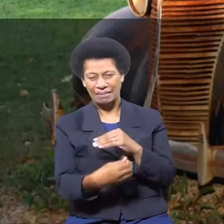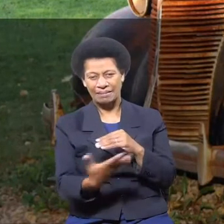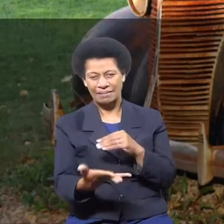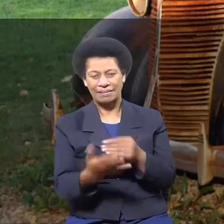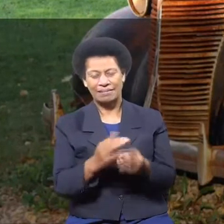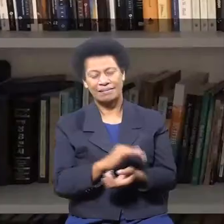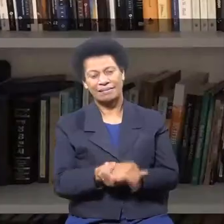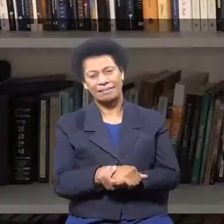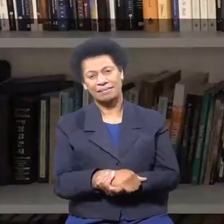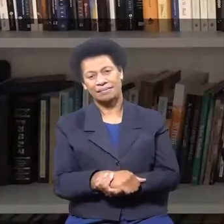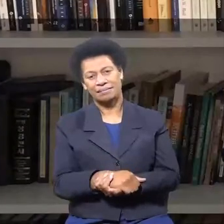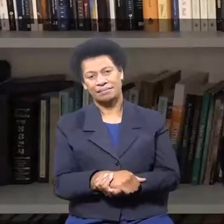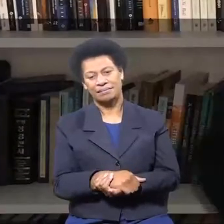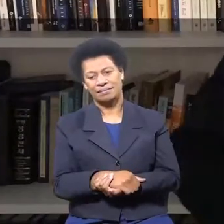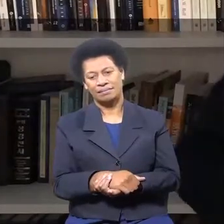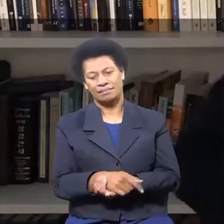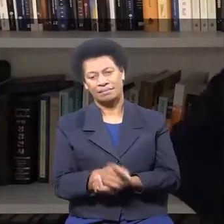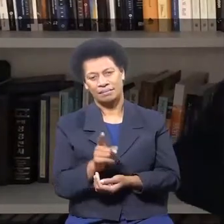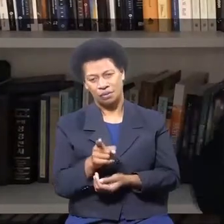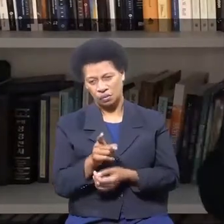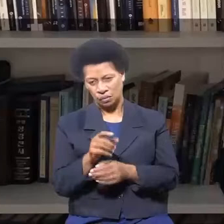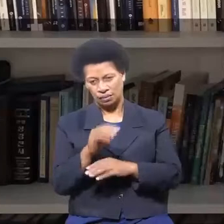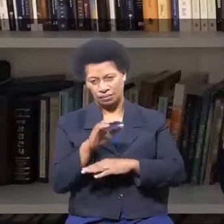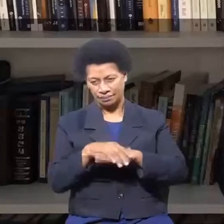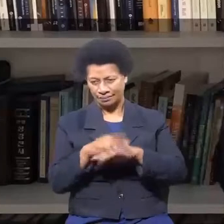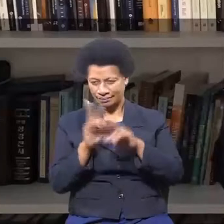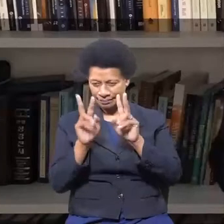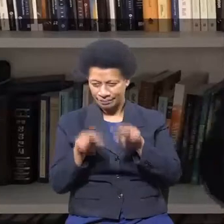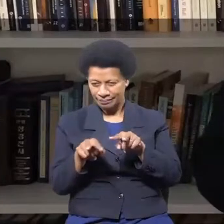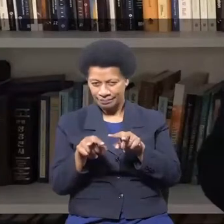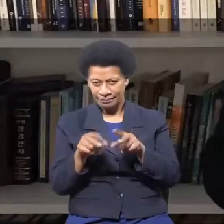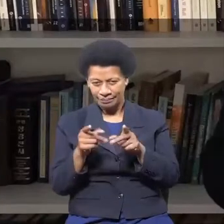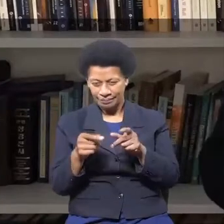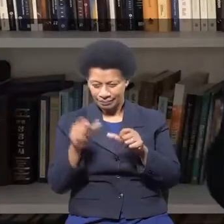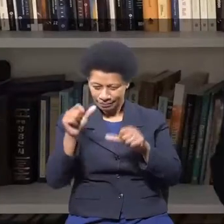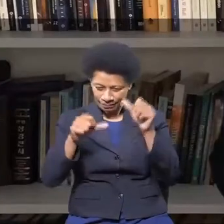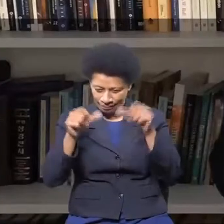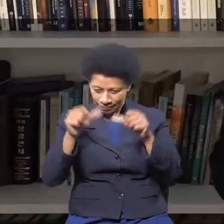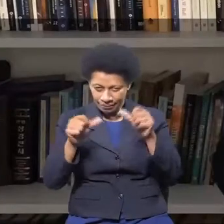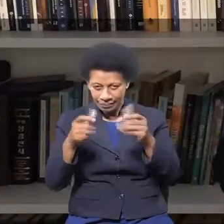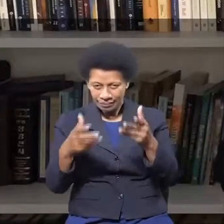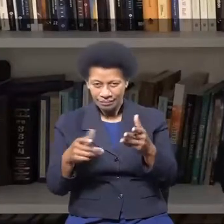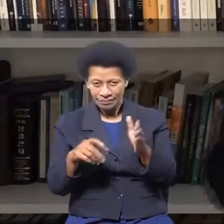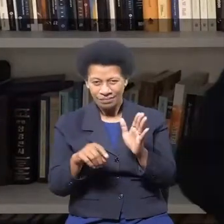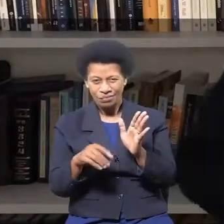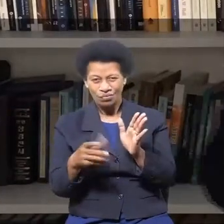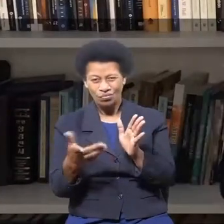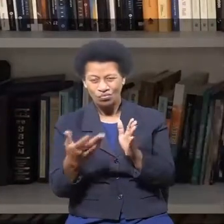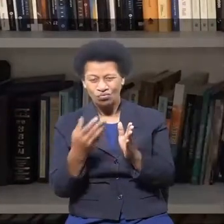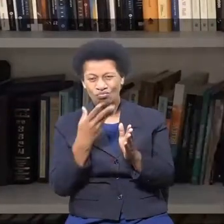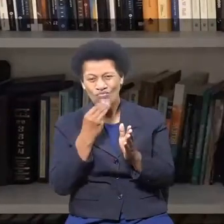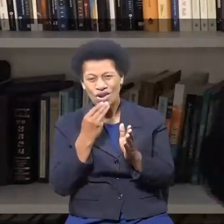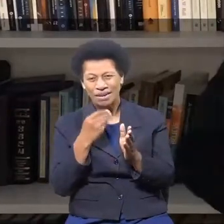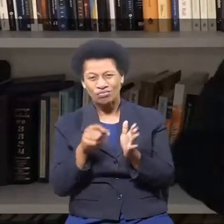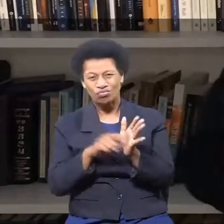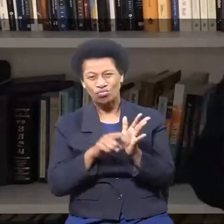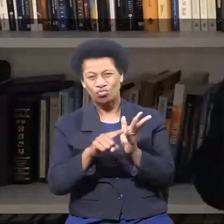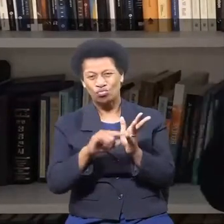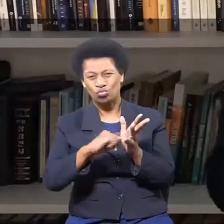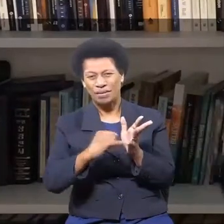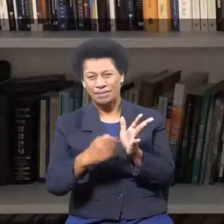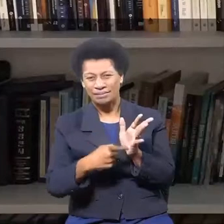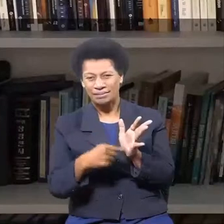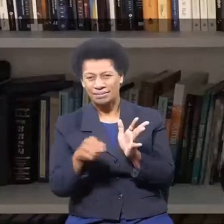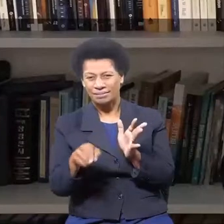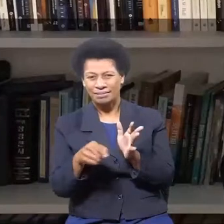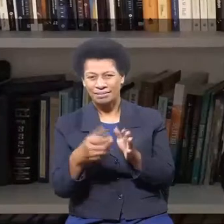going nowhere. And if you were to study that car and to analyze the rust and